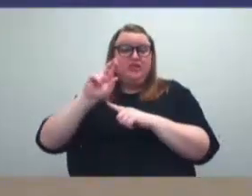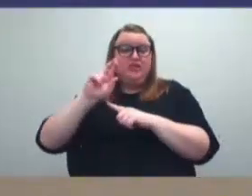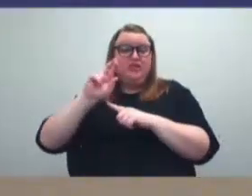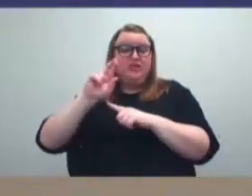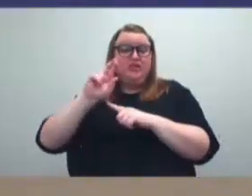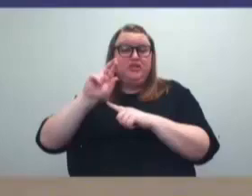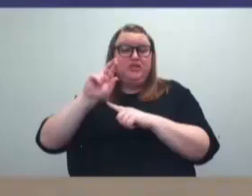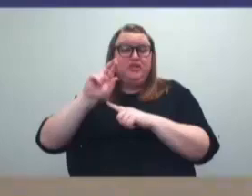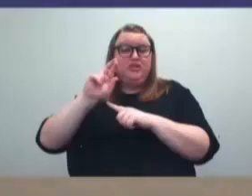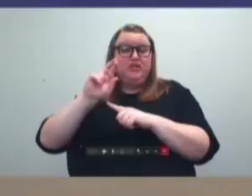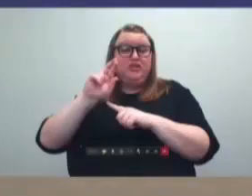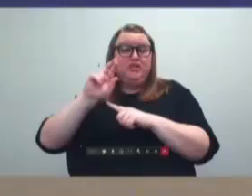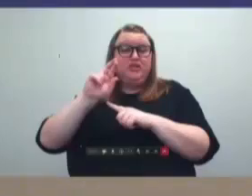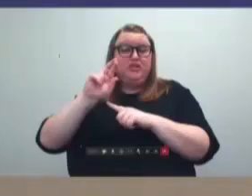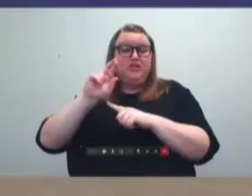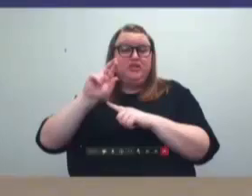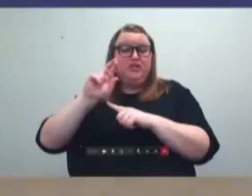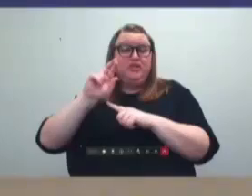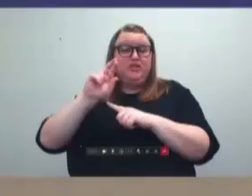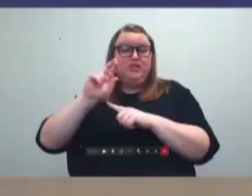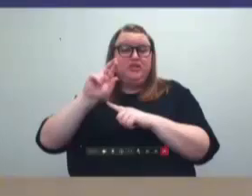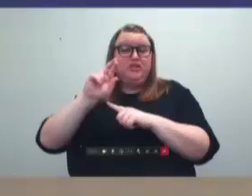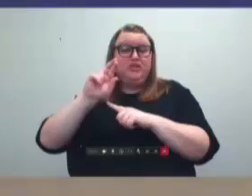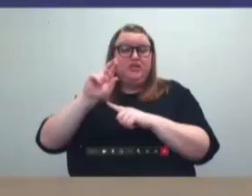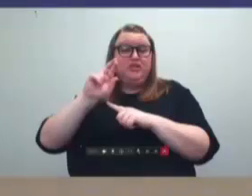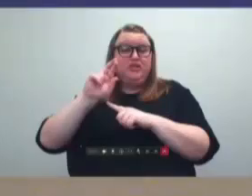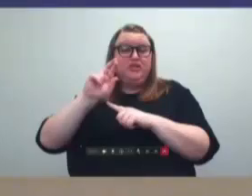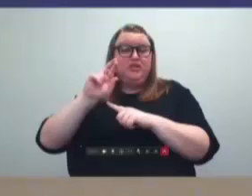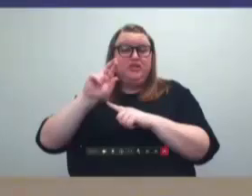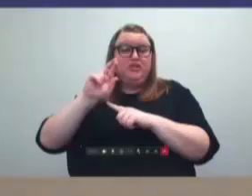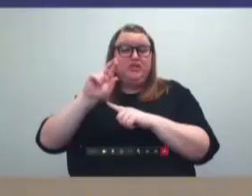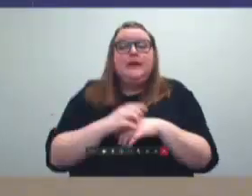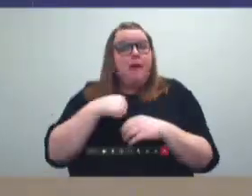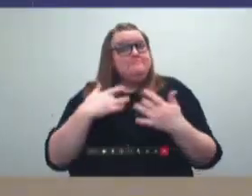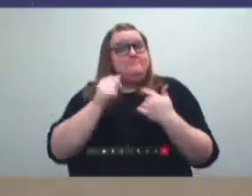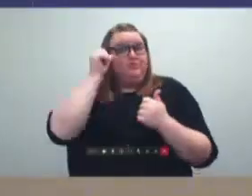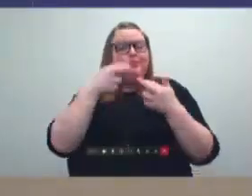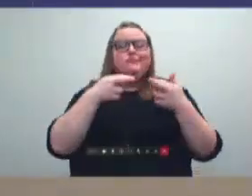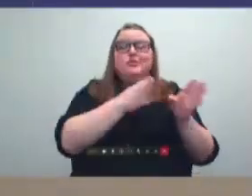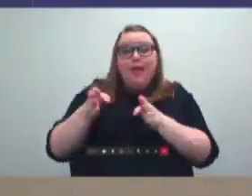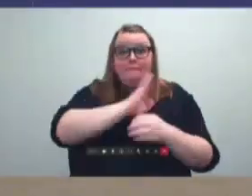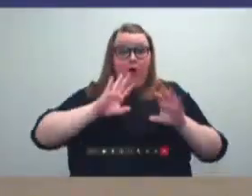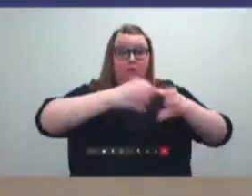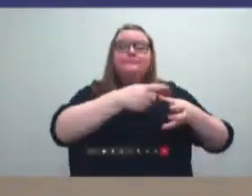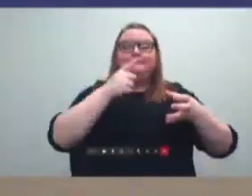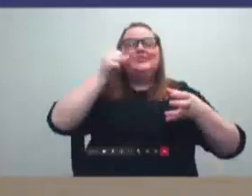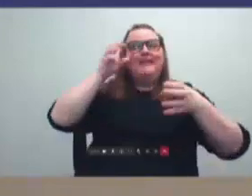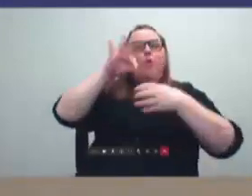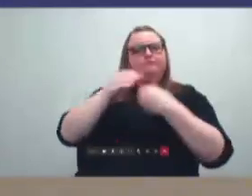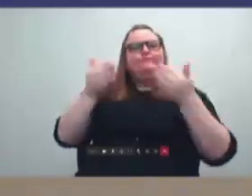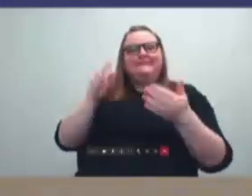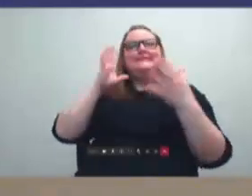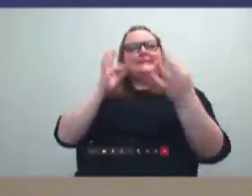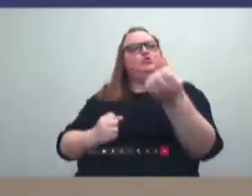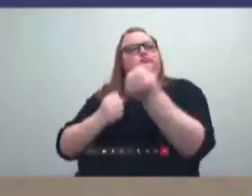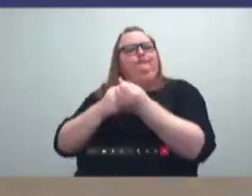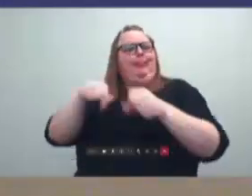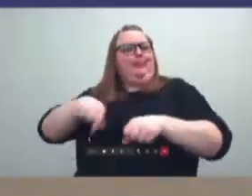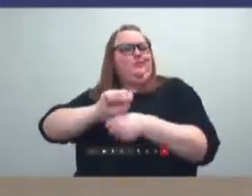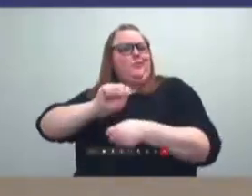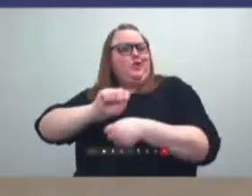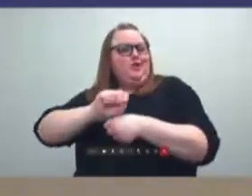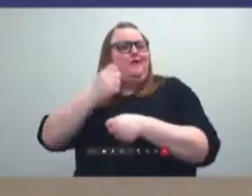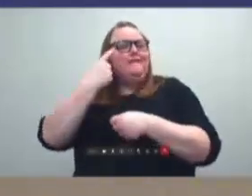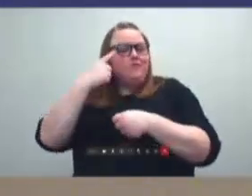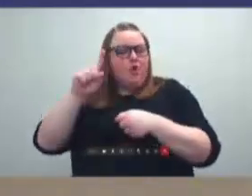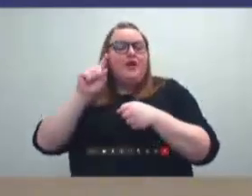voted unanimously to support this work as part of the official work program of the TMRPA. And so I think that's really going to be helpful in allowing us